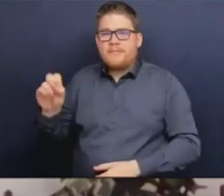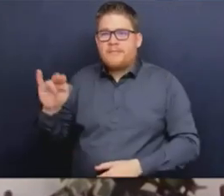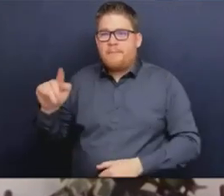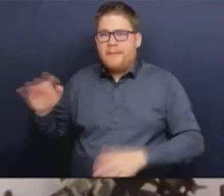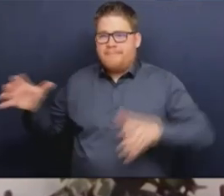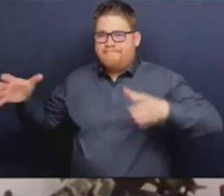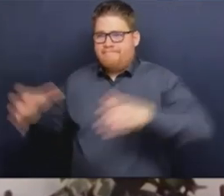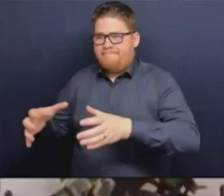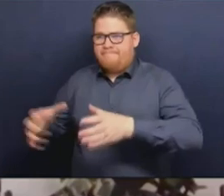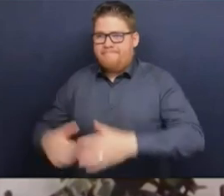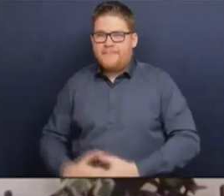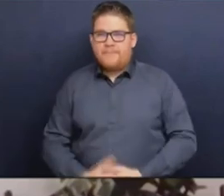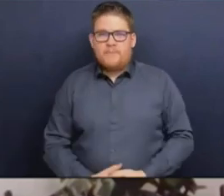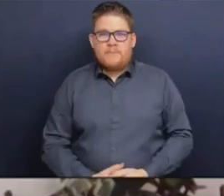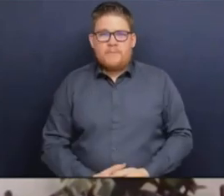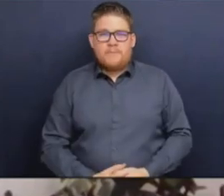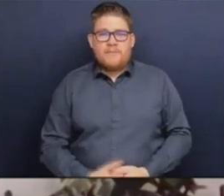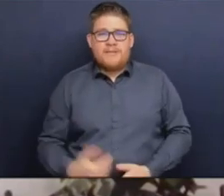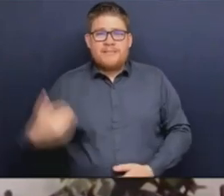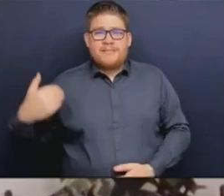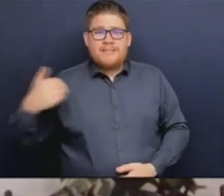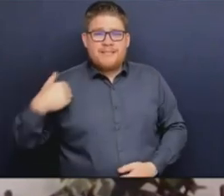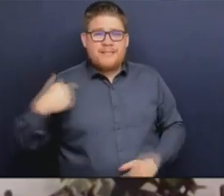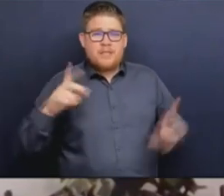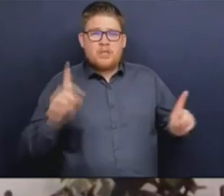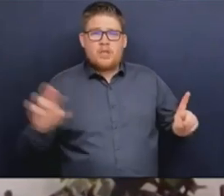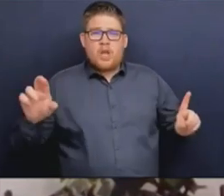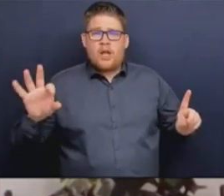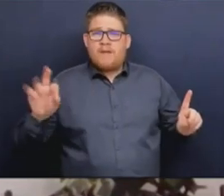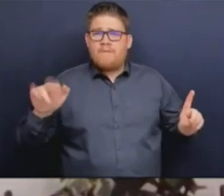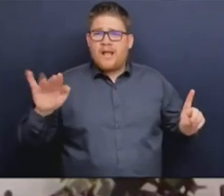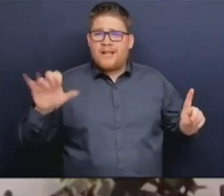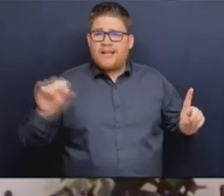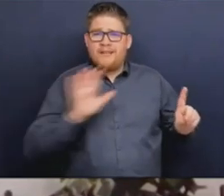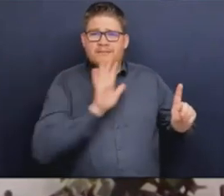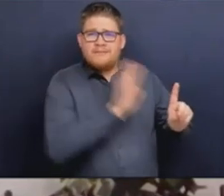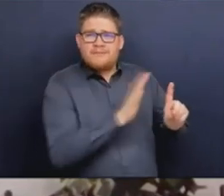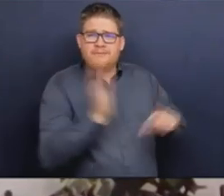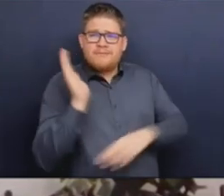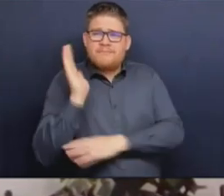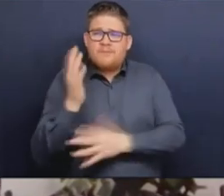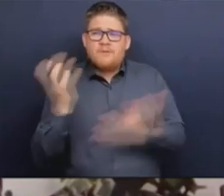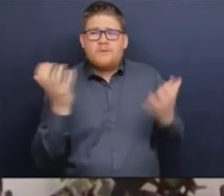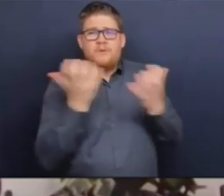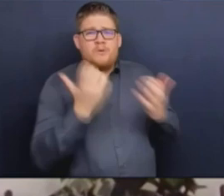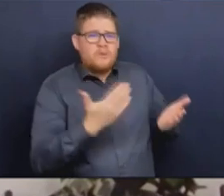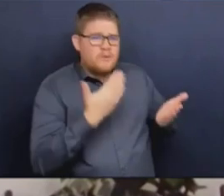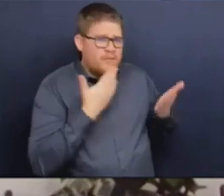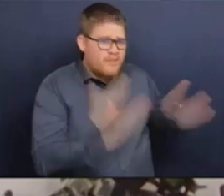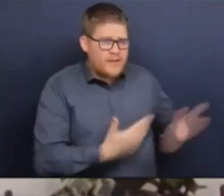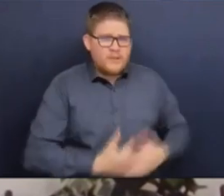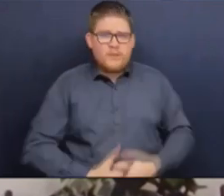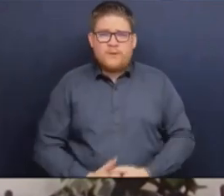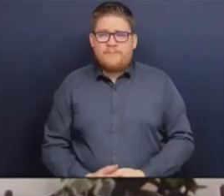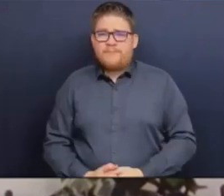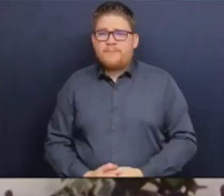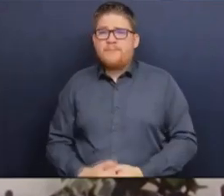announcement. And I'd like to acknowledge where I'm at, acknowledge the Samat peoples of the Stalo Nation,